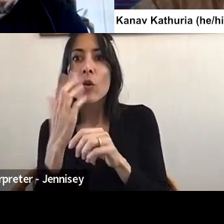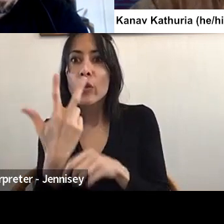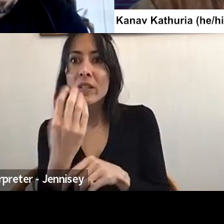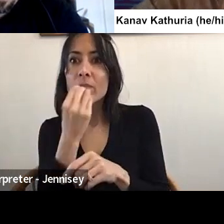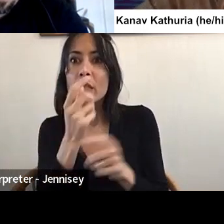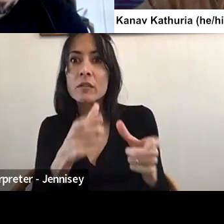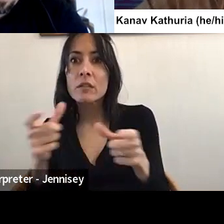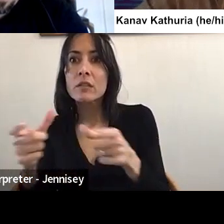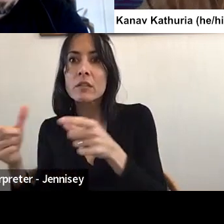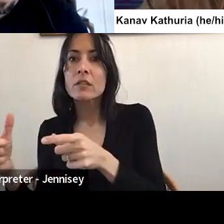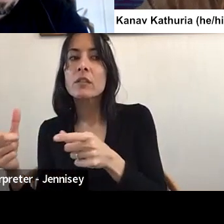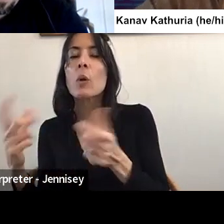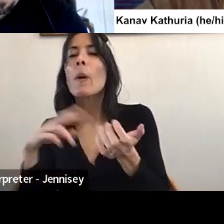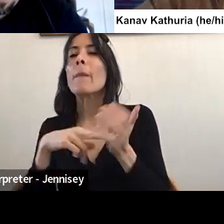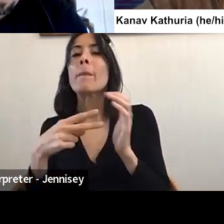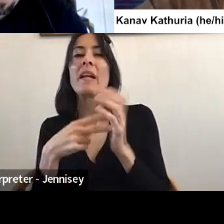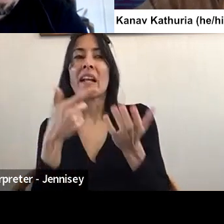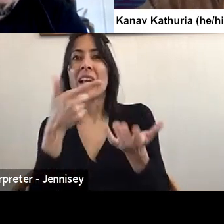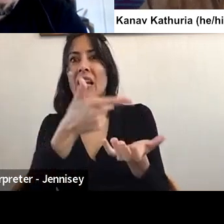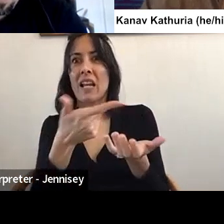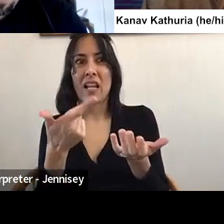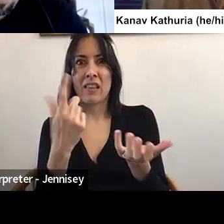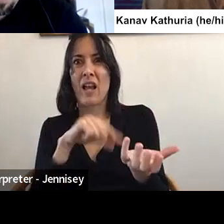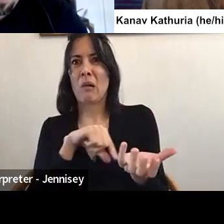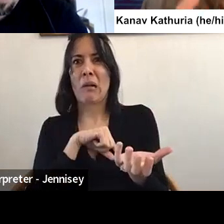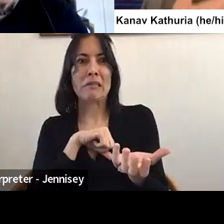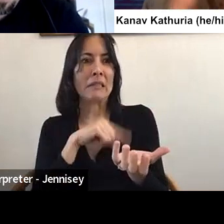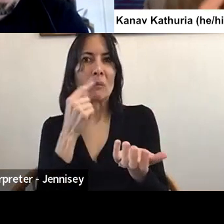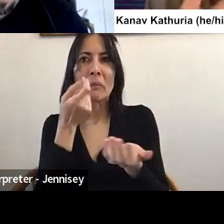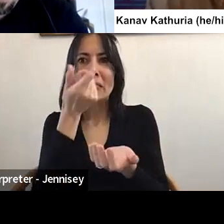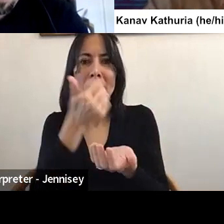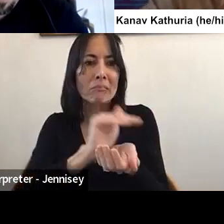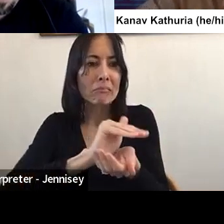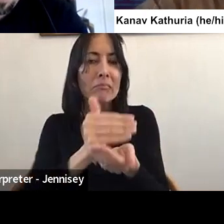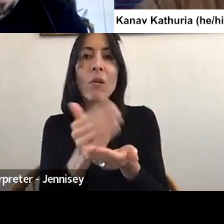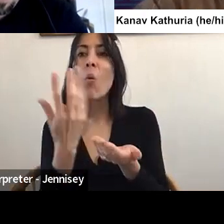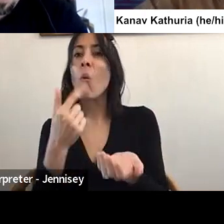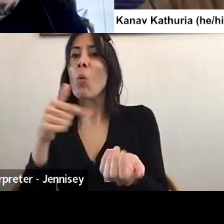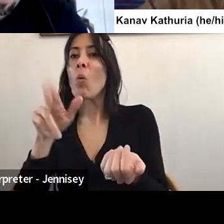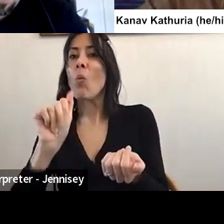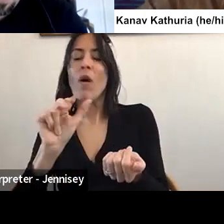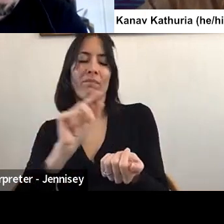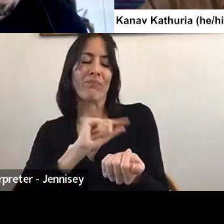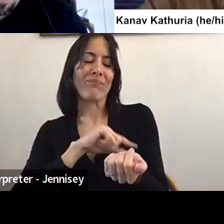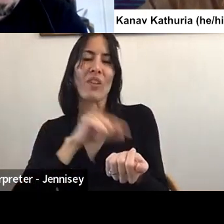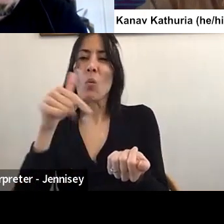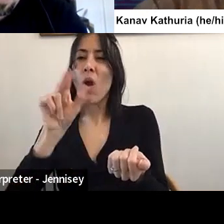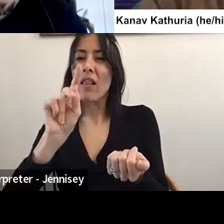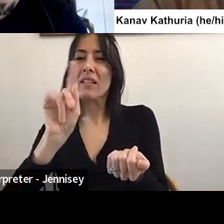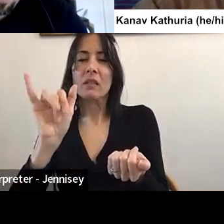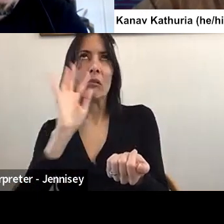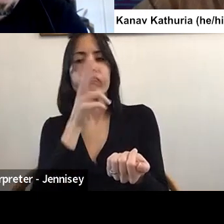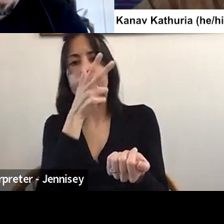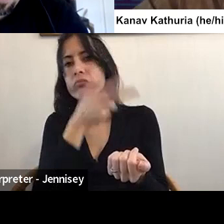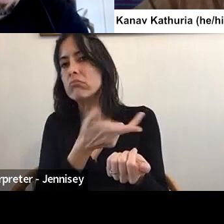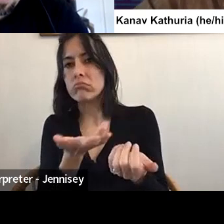and quantity of the food is, of course, going to be inhumane on this budget, right? And I think looking at the ideological underpinnings of what leads to this,